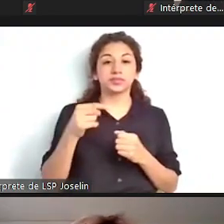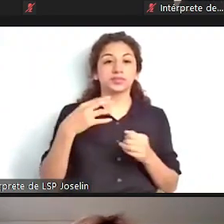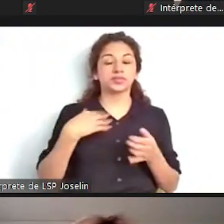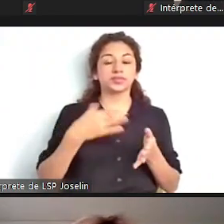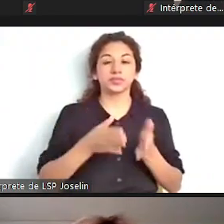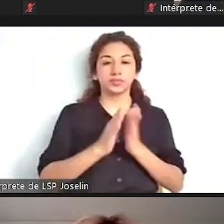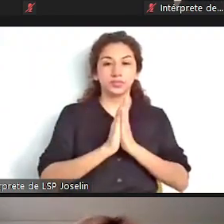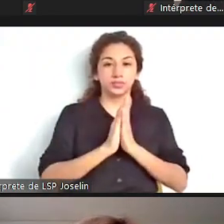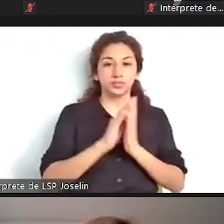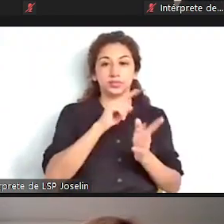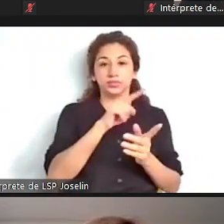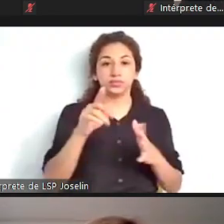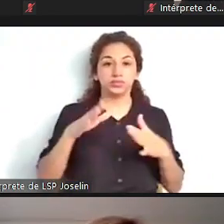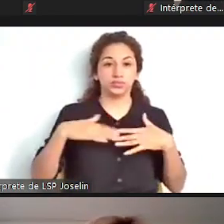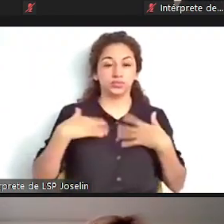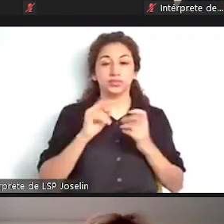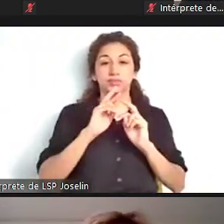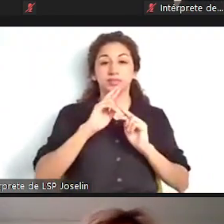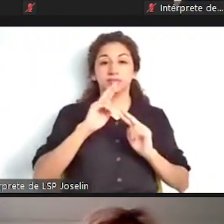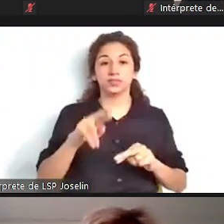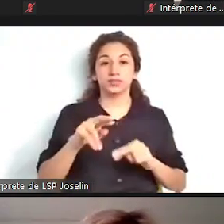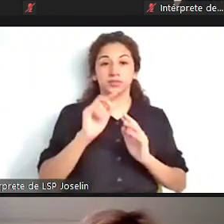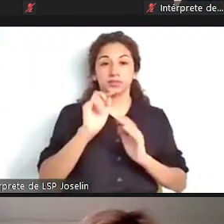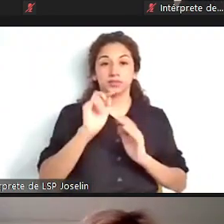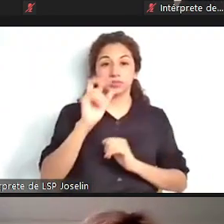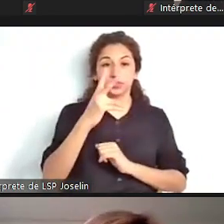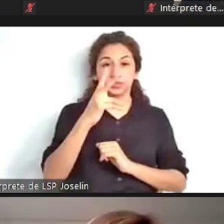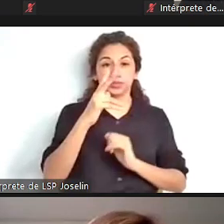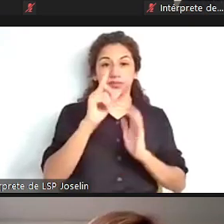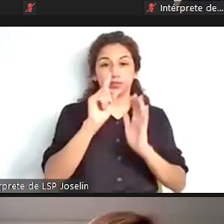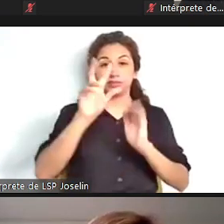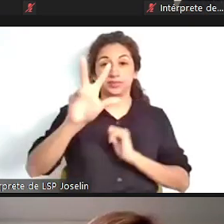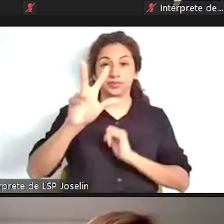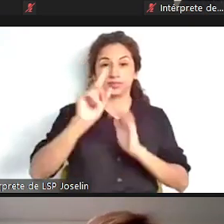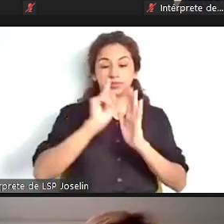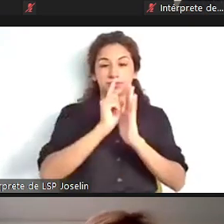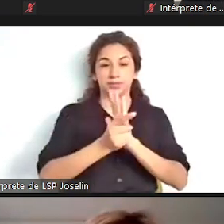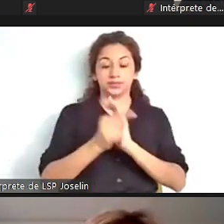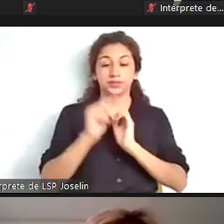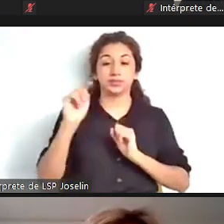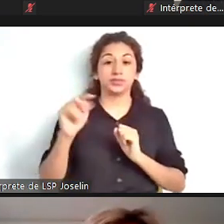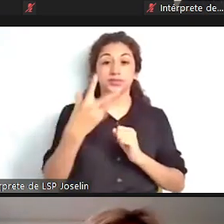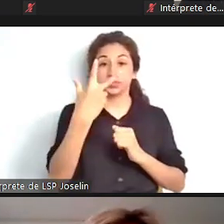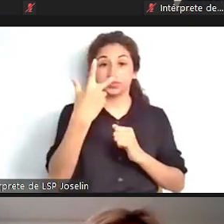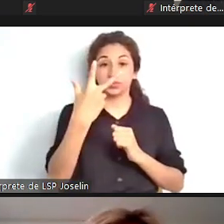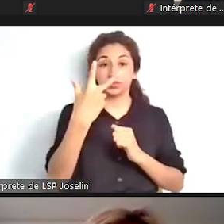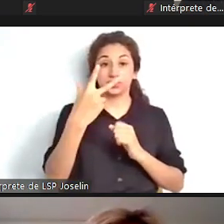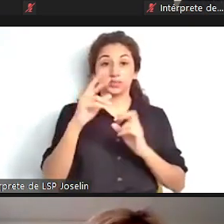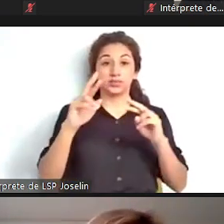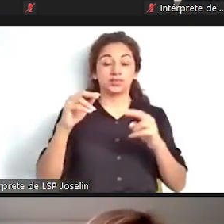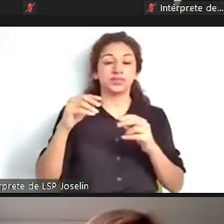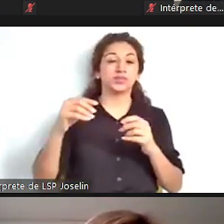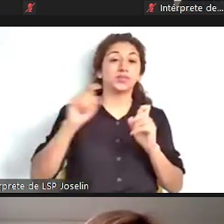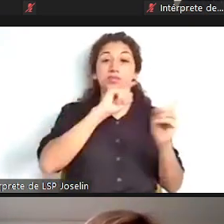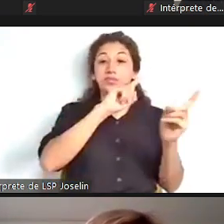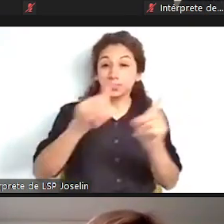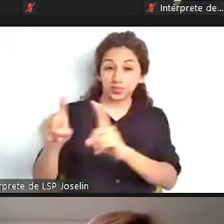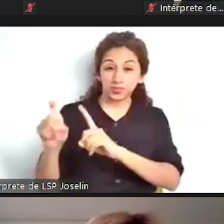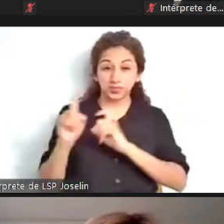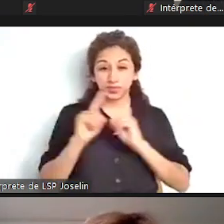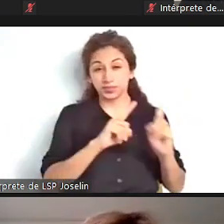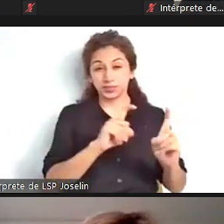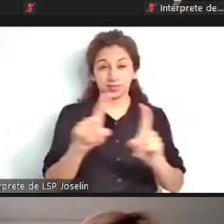and that question we would like to have a three-minute response and then in the third round we would like to have some final